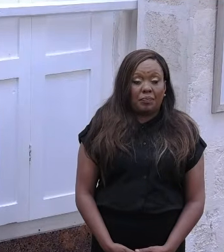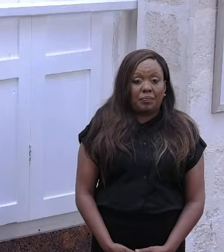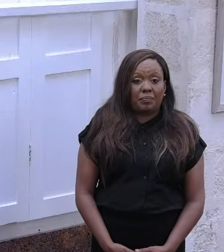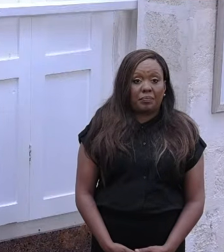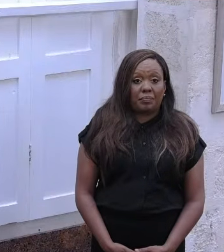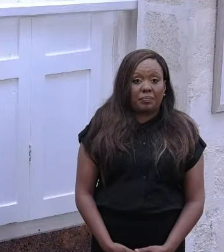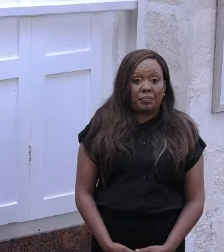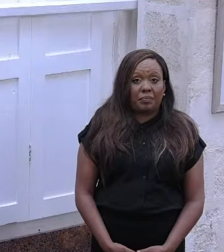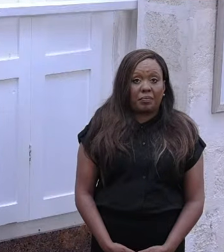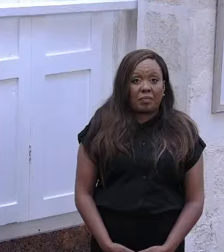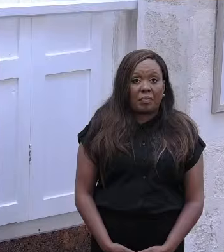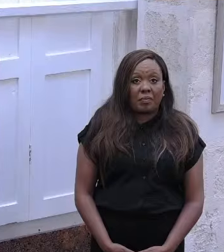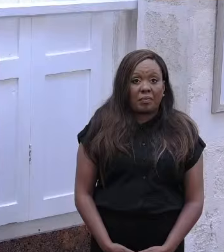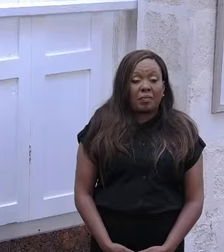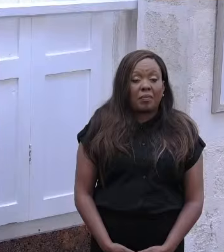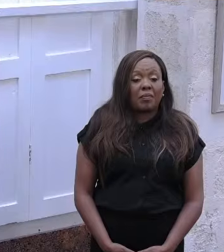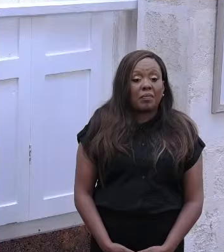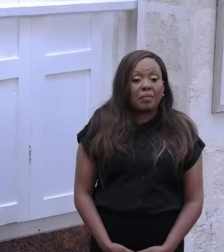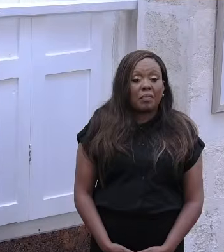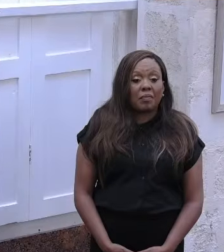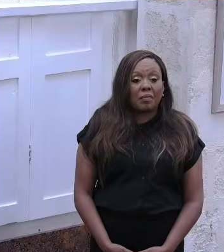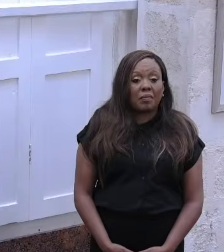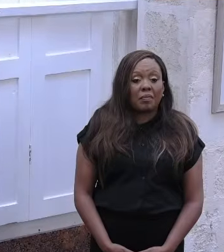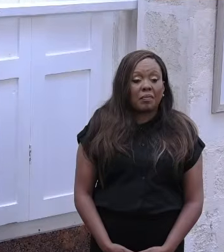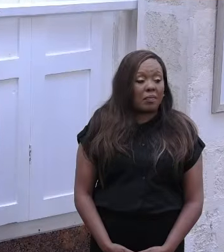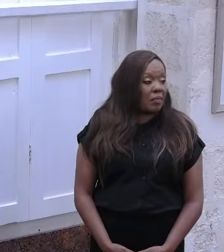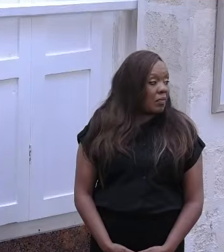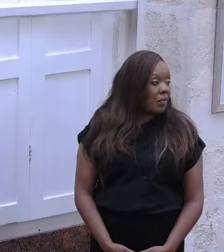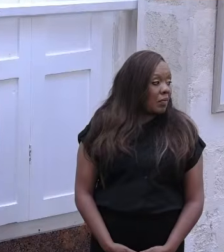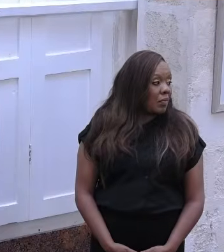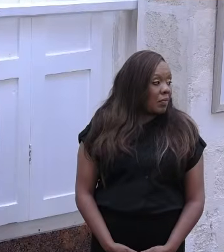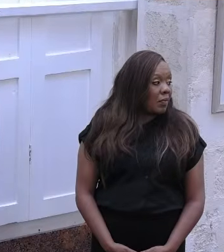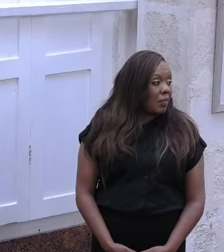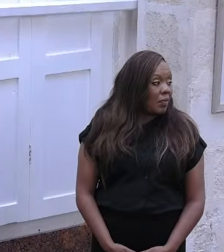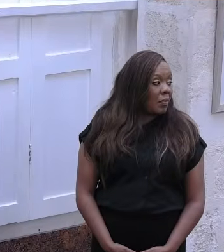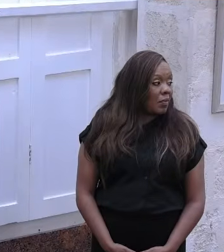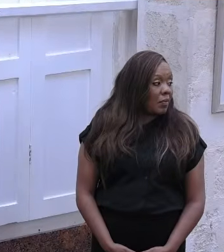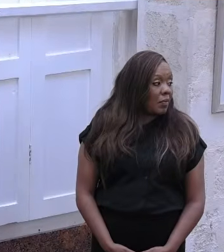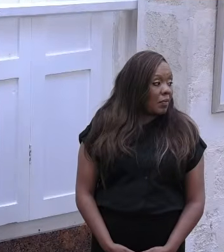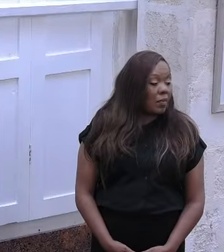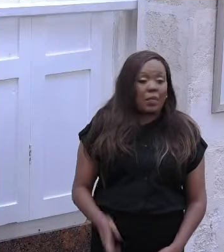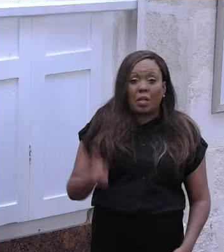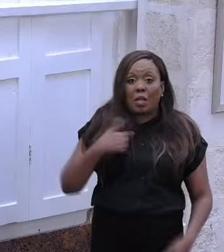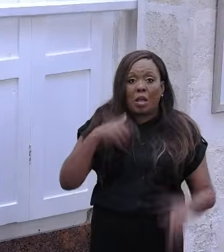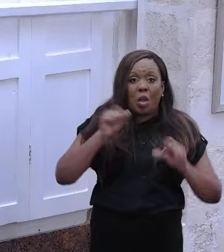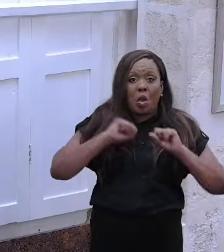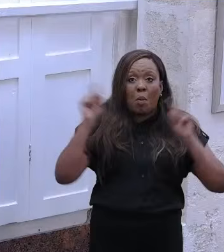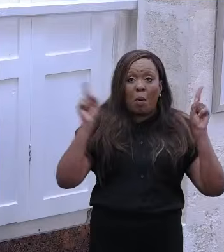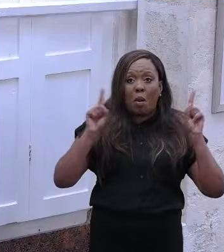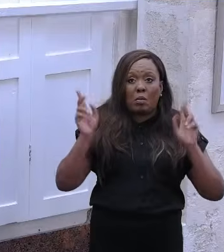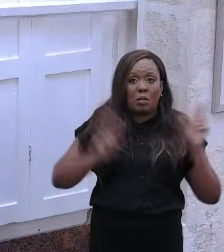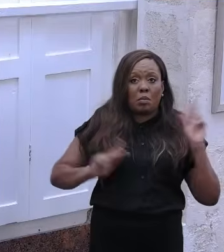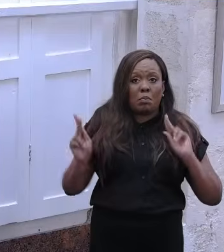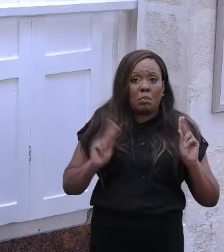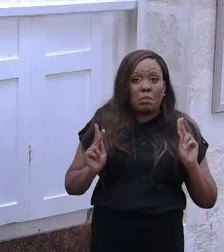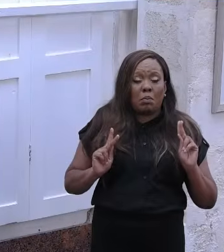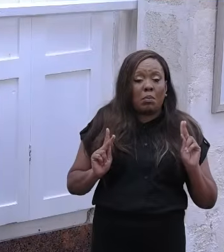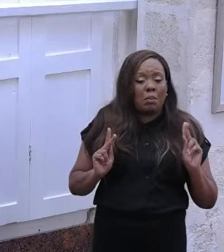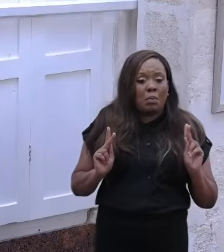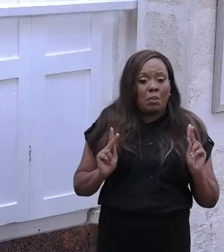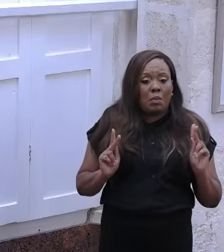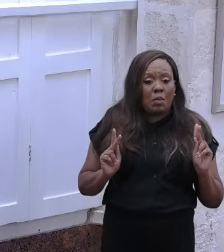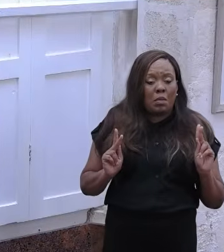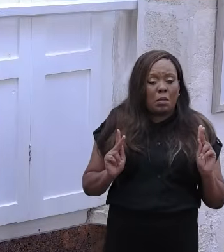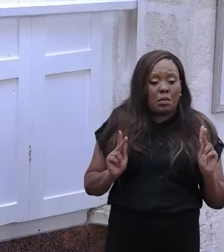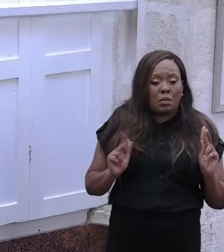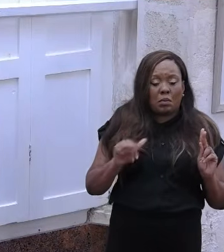As I'm relying on the summarized version of it. Said about 4 or 5 persons highlighted this to be an issue, because